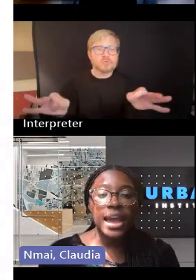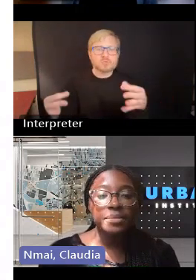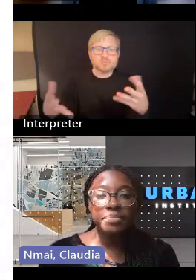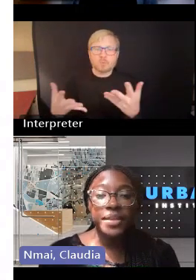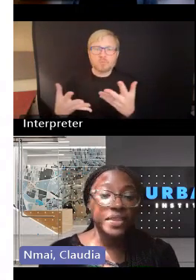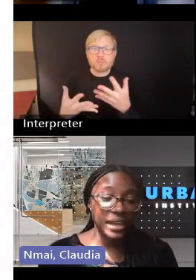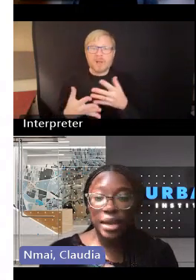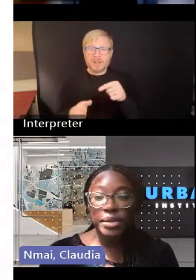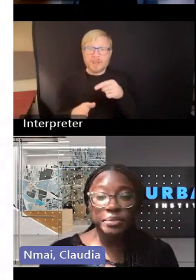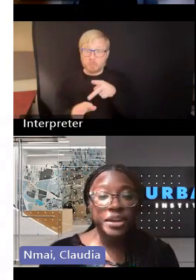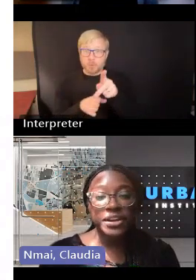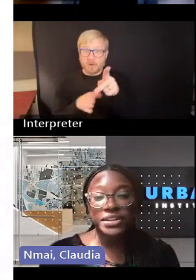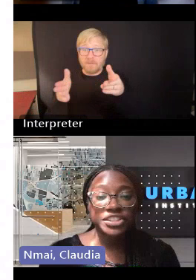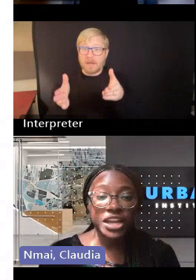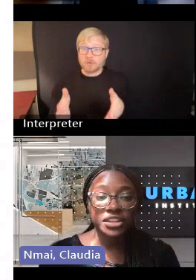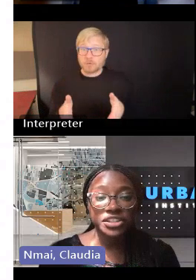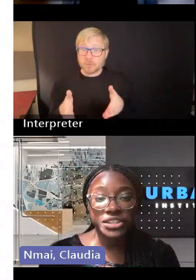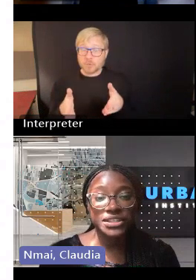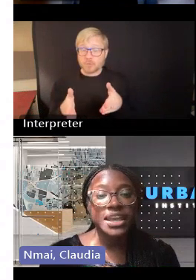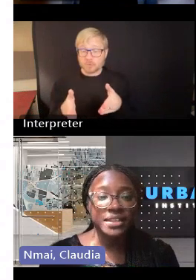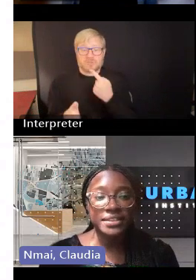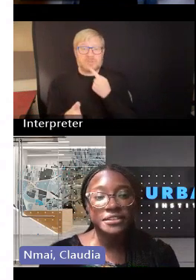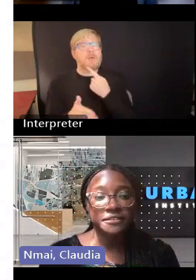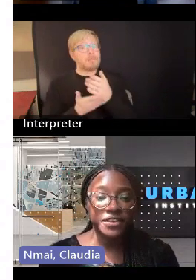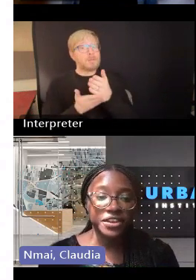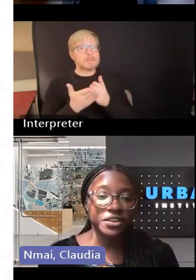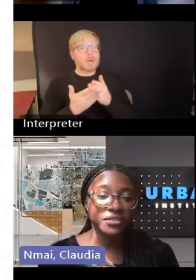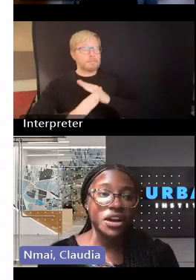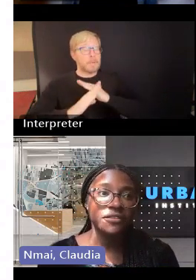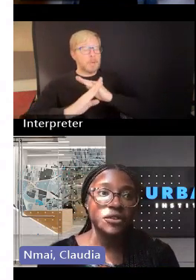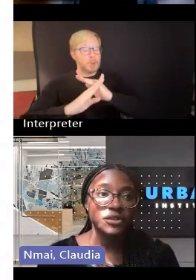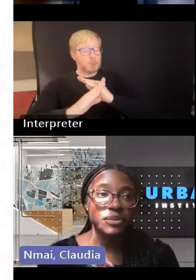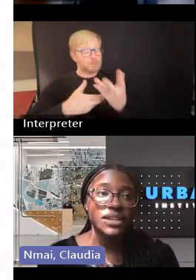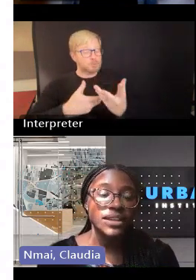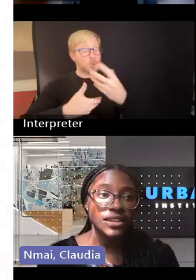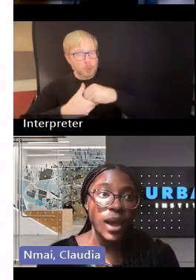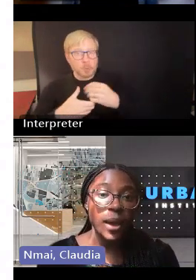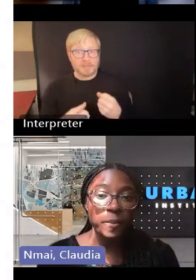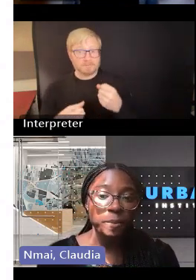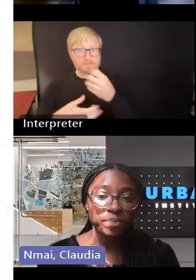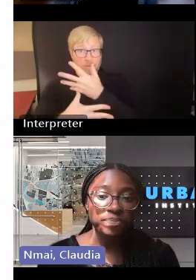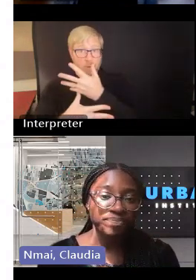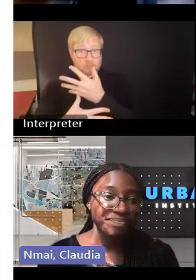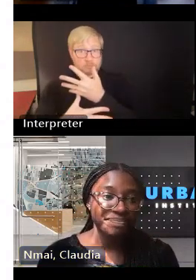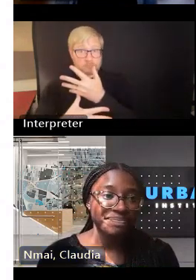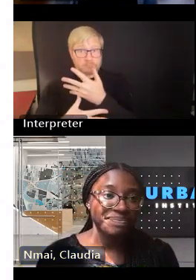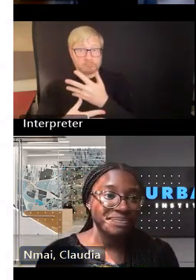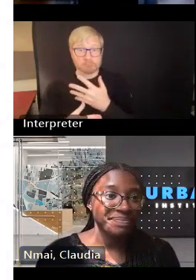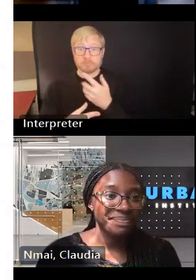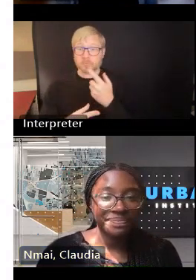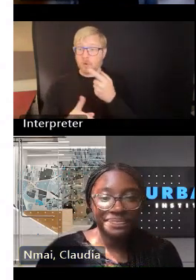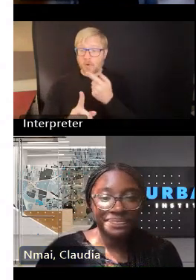harm, the economic barriers and challenges, and then the fear of law enforcement as well.